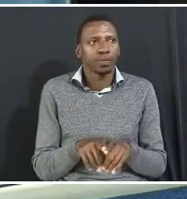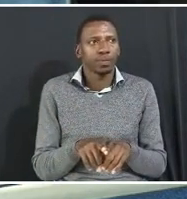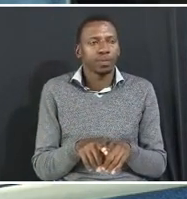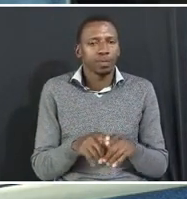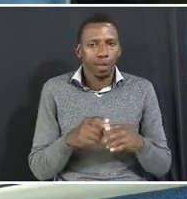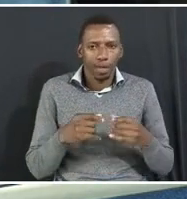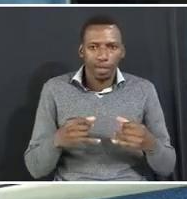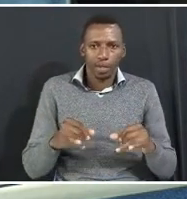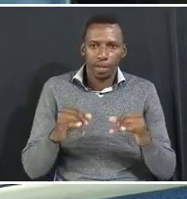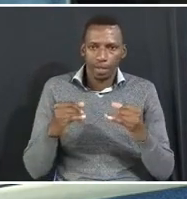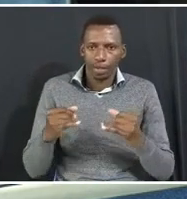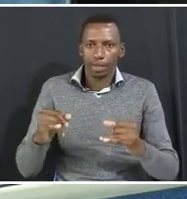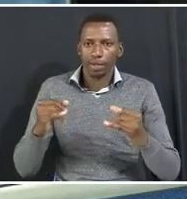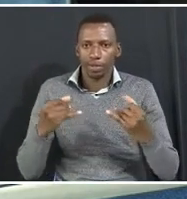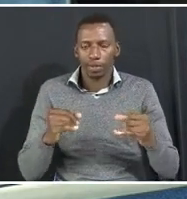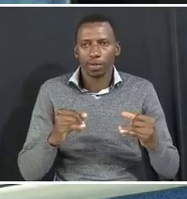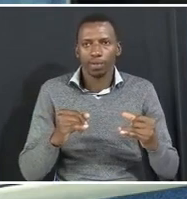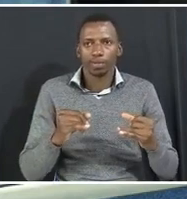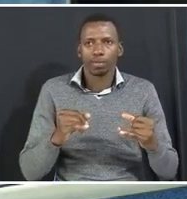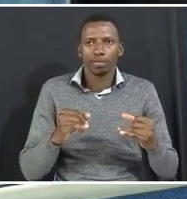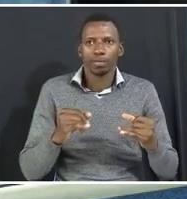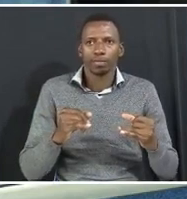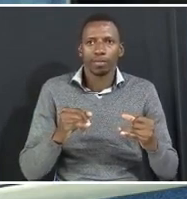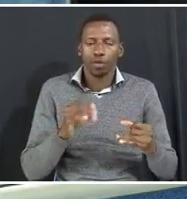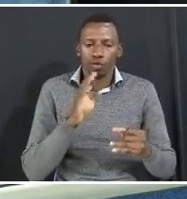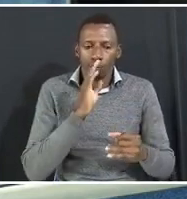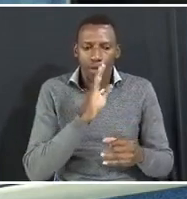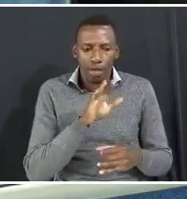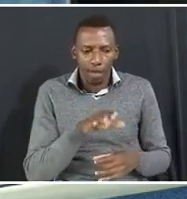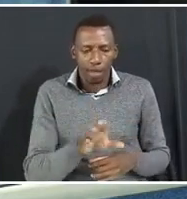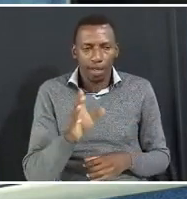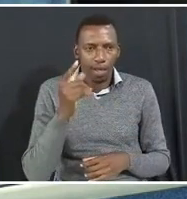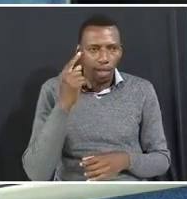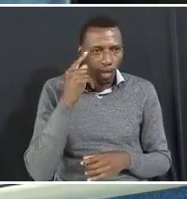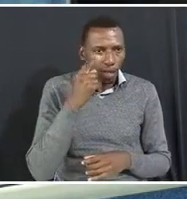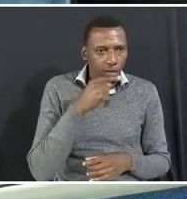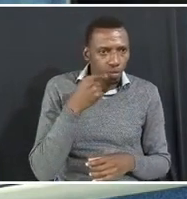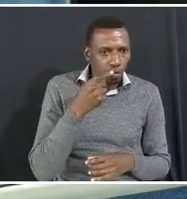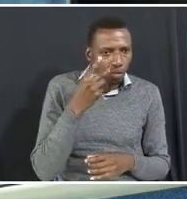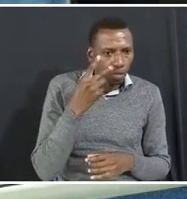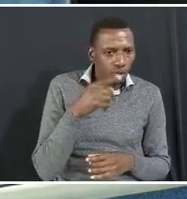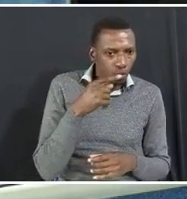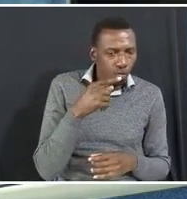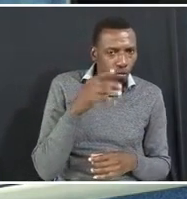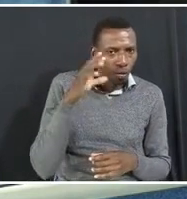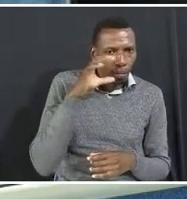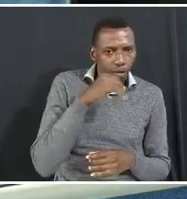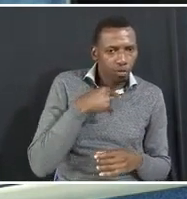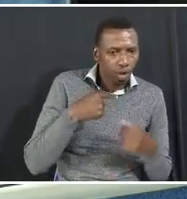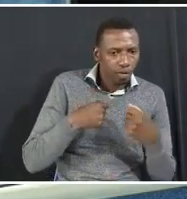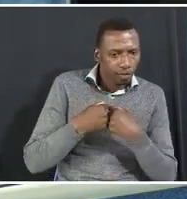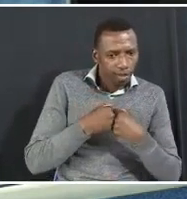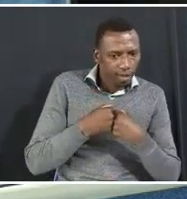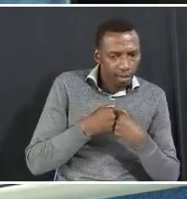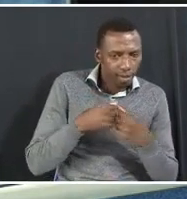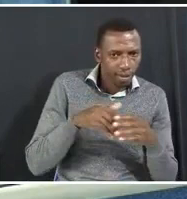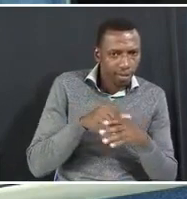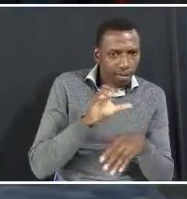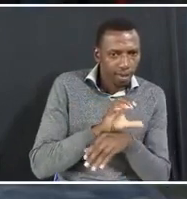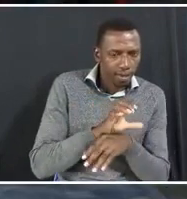we try to be their what? The eyes that see those in need and bring it to the attention of the relevant departments in the church.